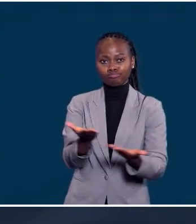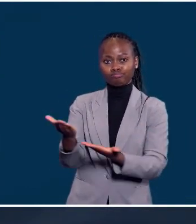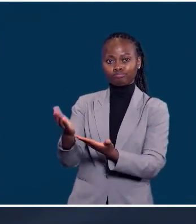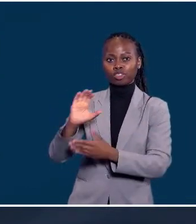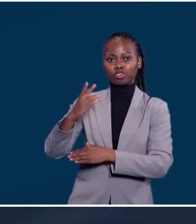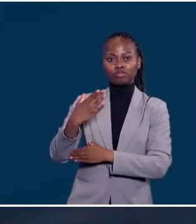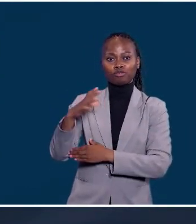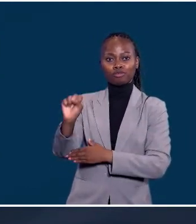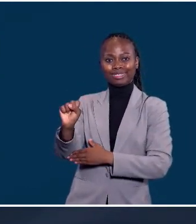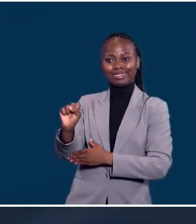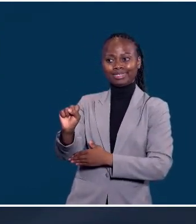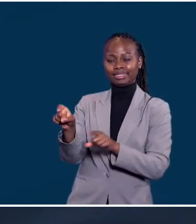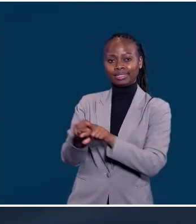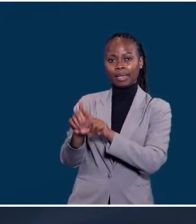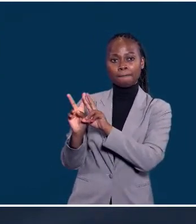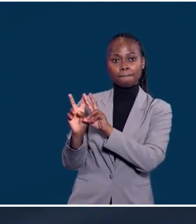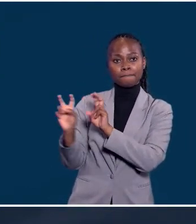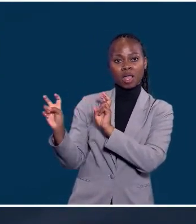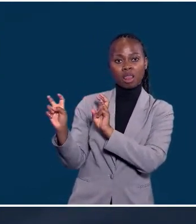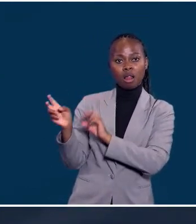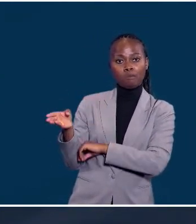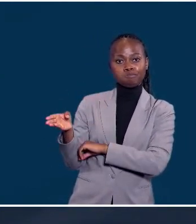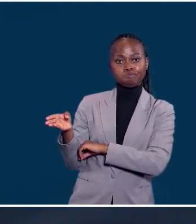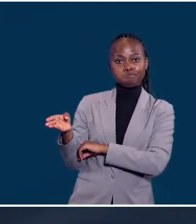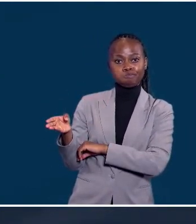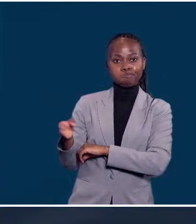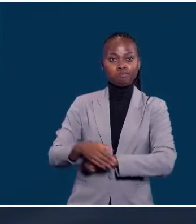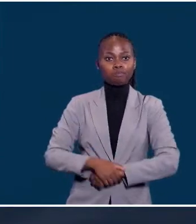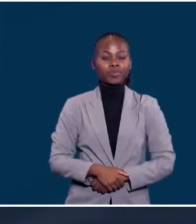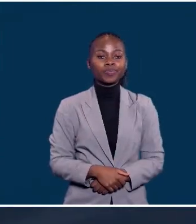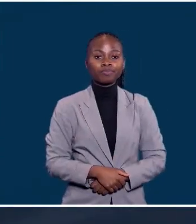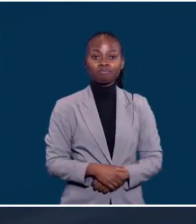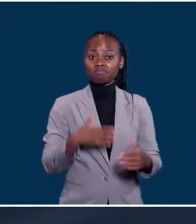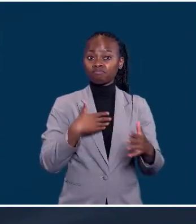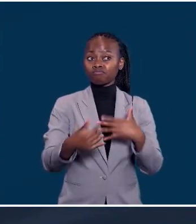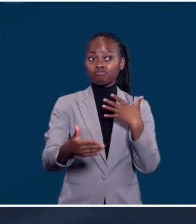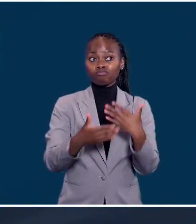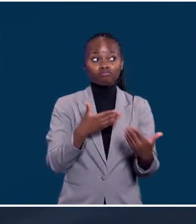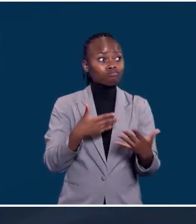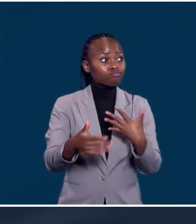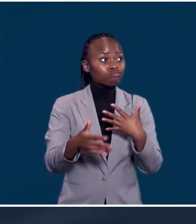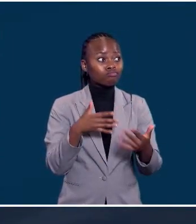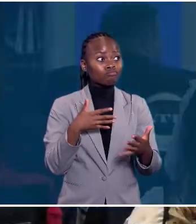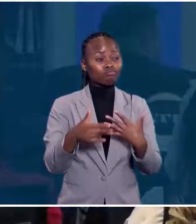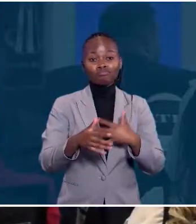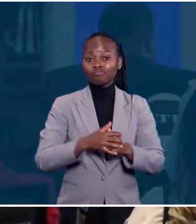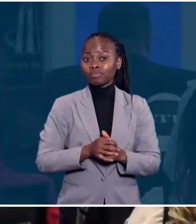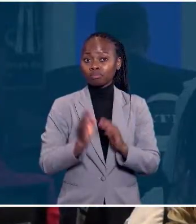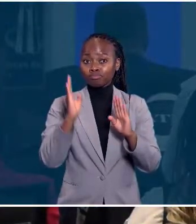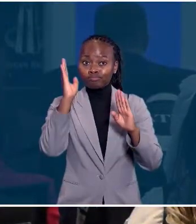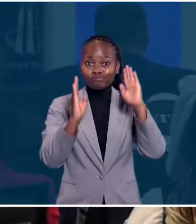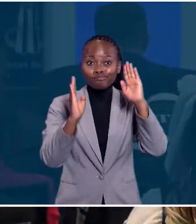to the panel. Any starter, Yani Risto.